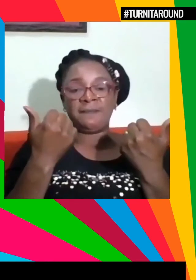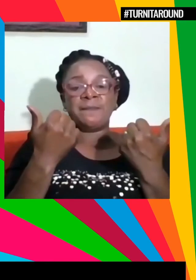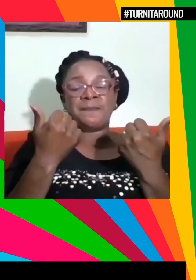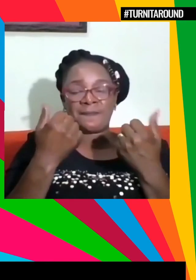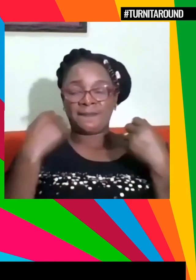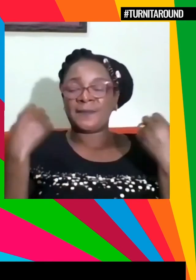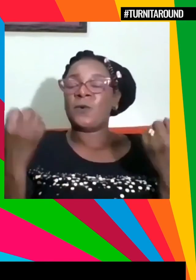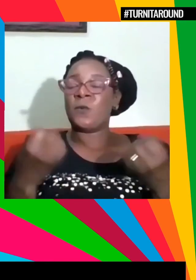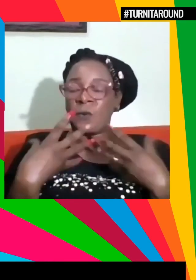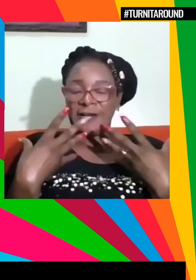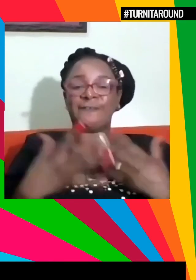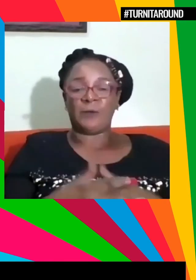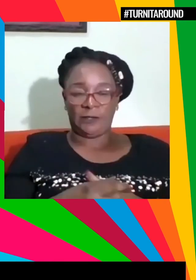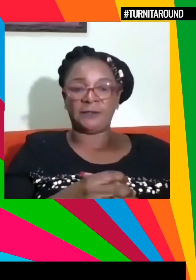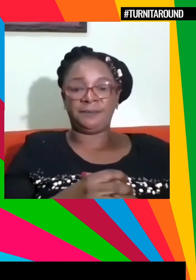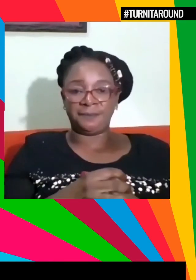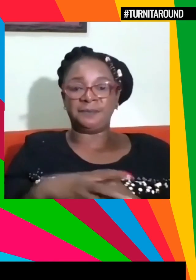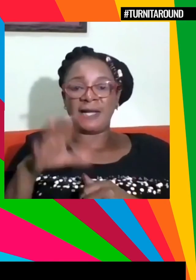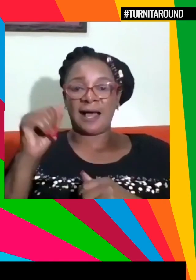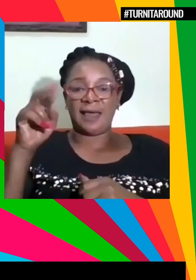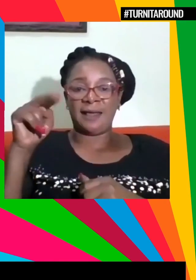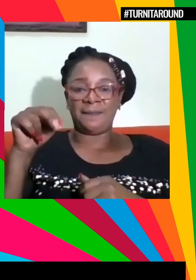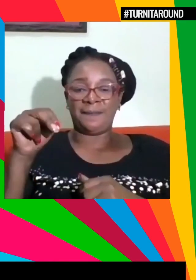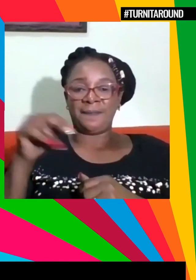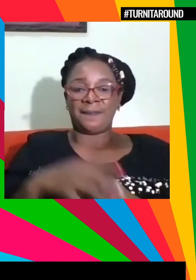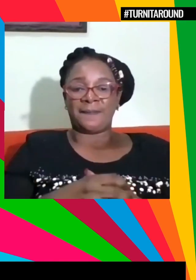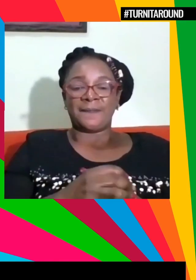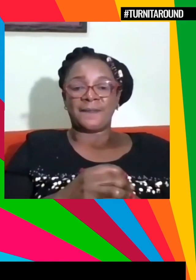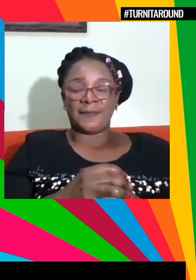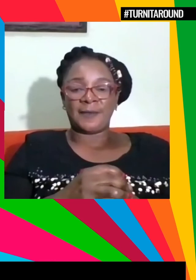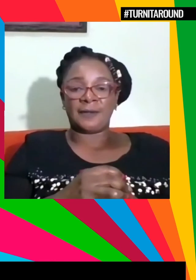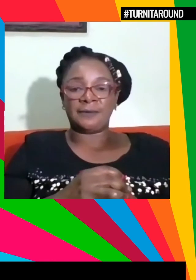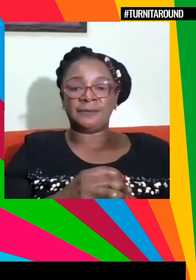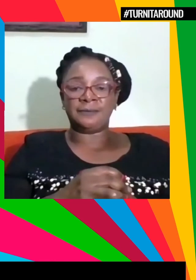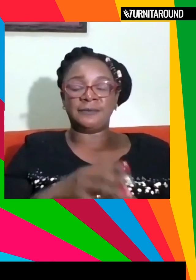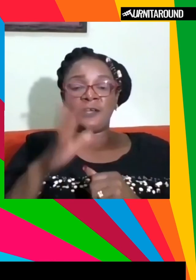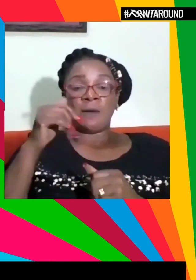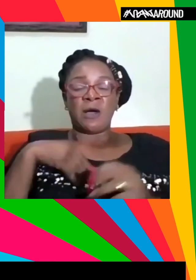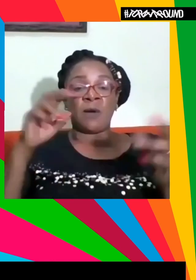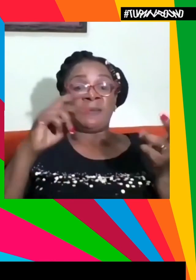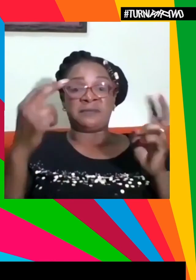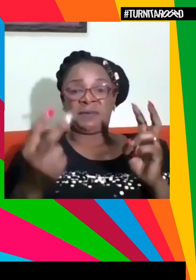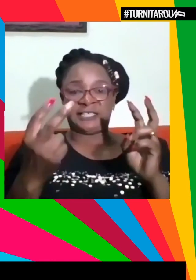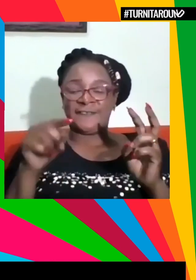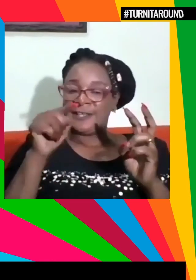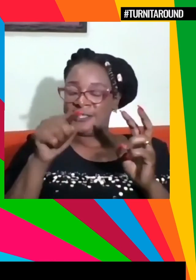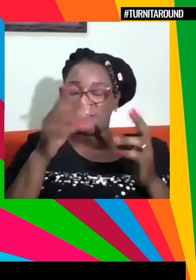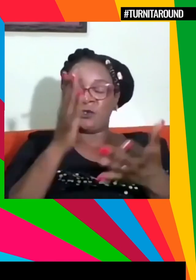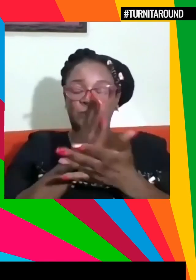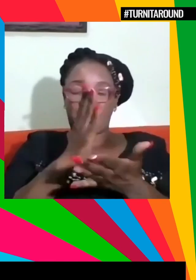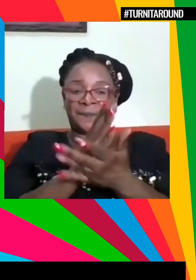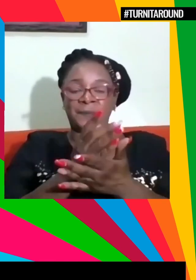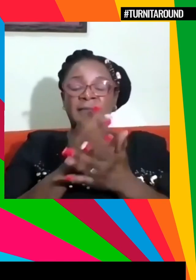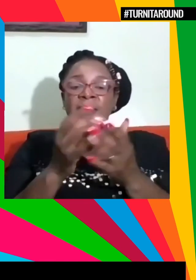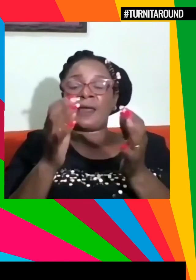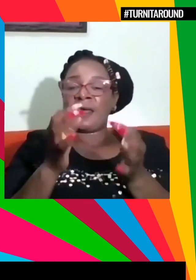Wonderful. Thank you. Ellen, bring us home. Sure. So, you know, from our perspective, this is the decisive decade, right? The UN